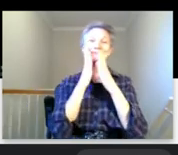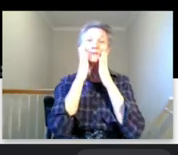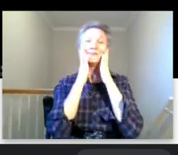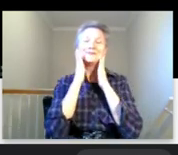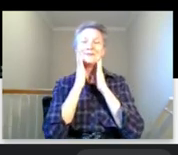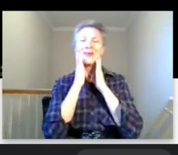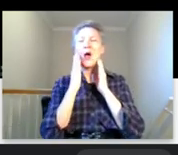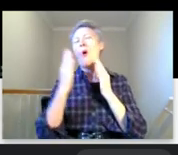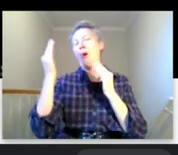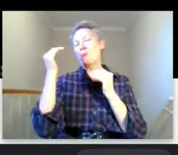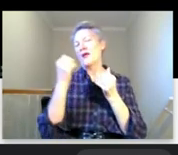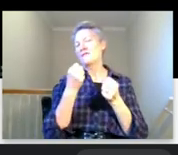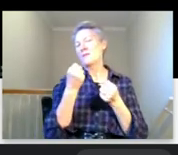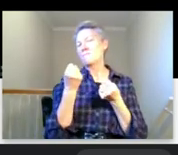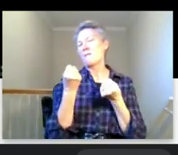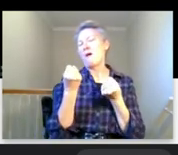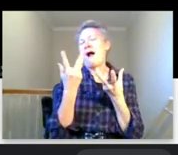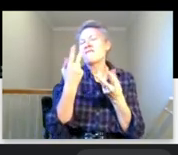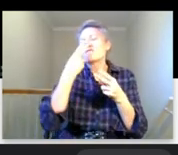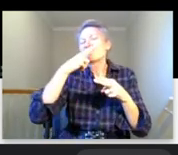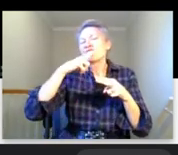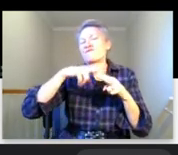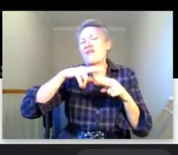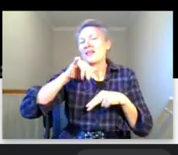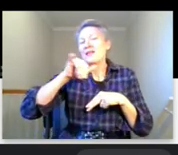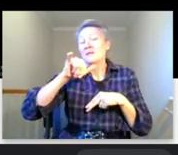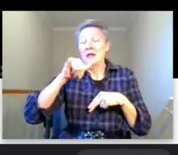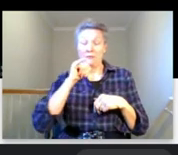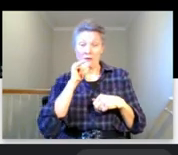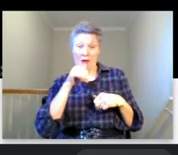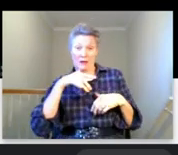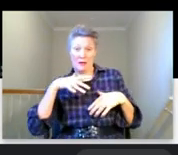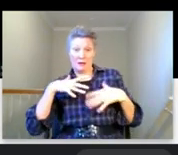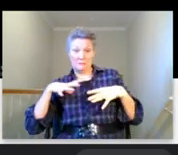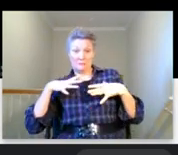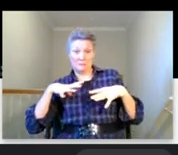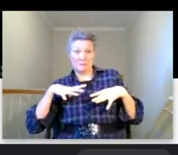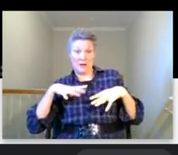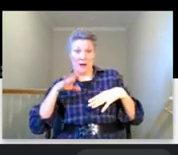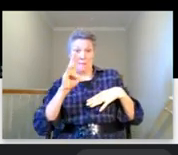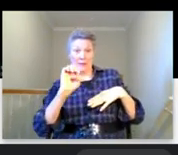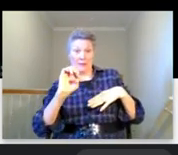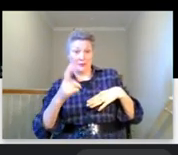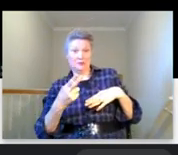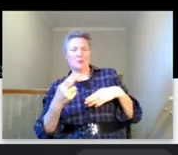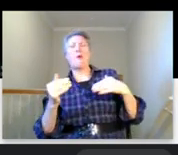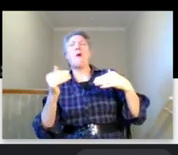weeks as I am. If you are not dressed up for beach week yet, go get dressed before you watch this video.